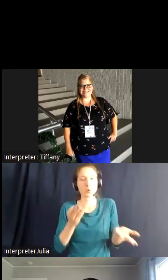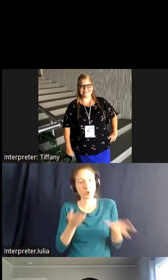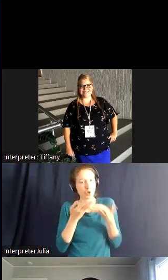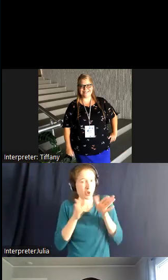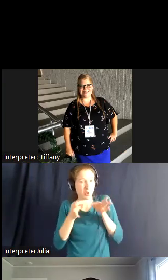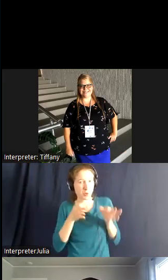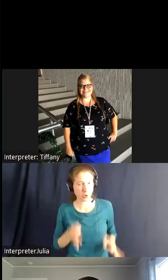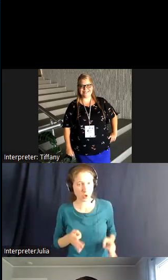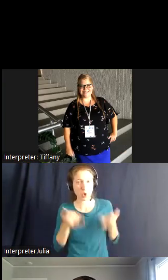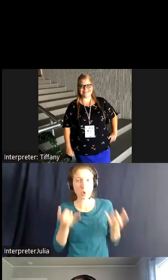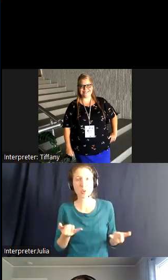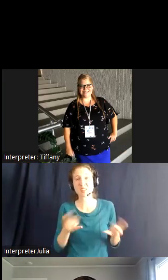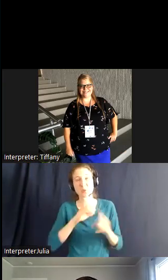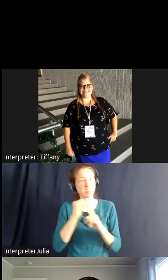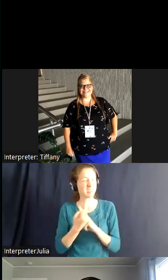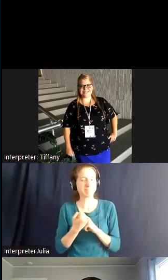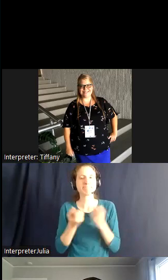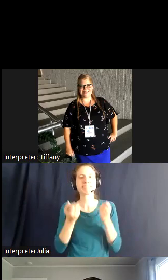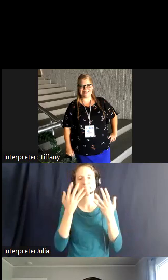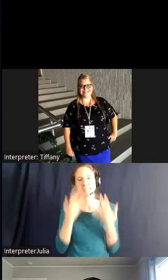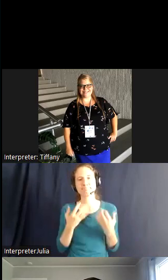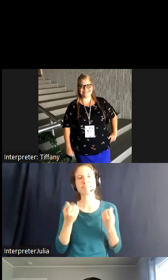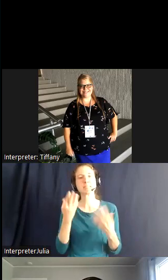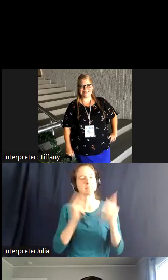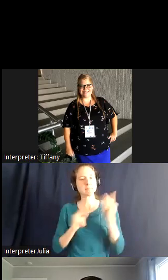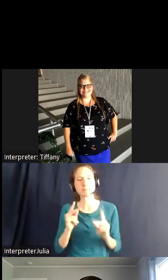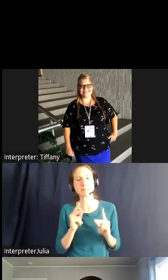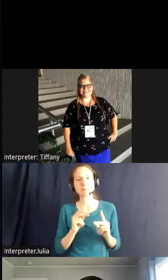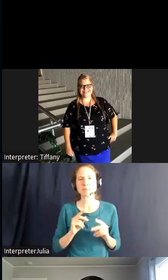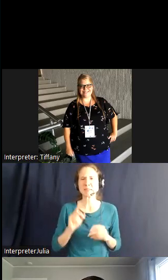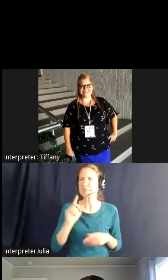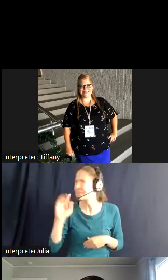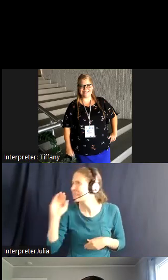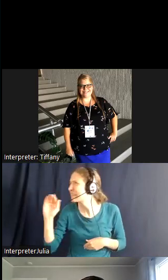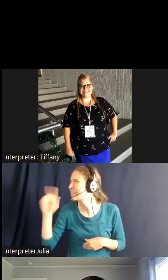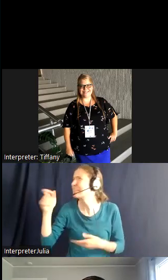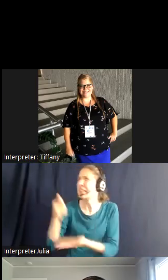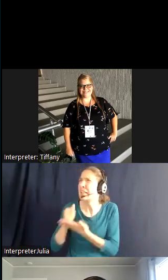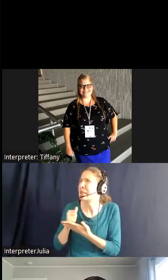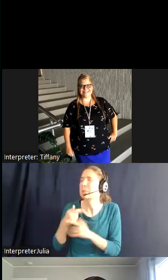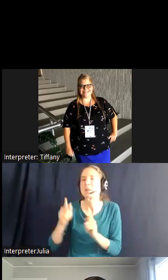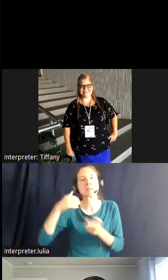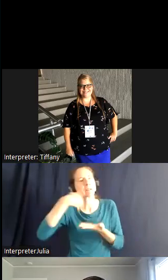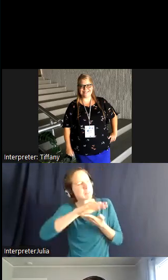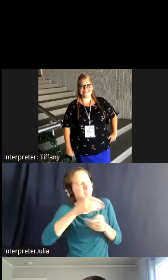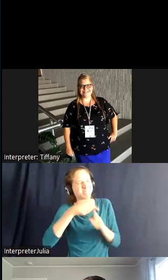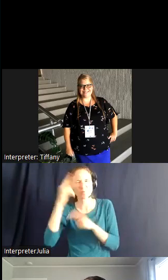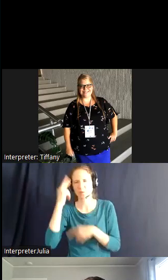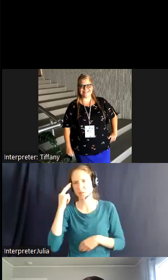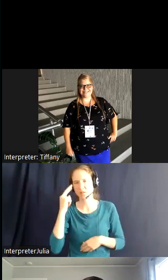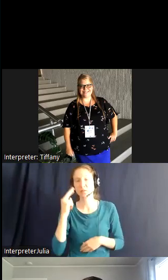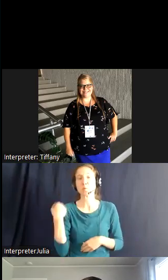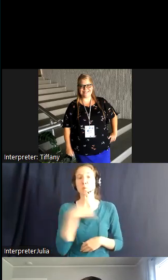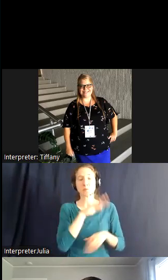see, unfortunately, is that people are sometimes turned away from services for a variety of reasons. And in establishing this behavioral health safety net,